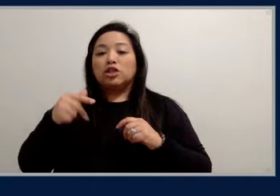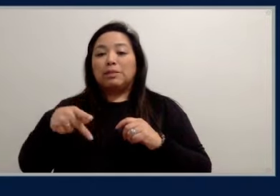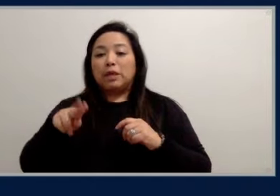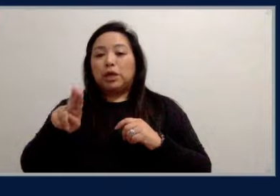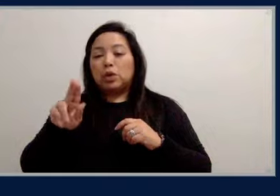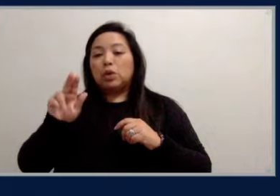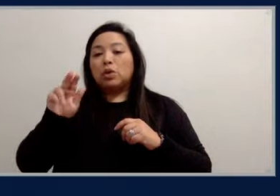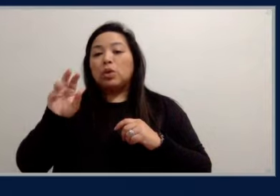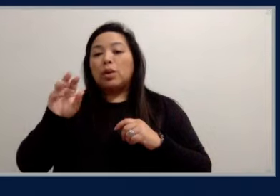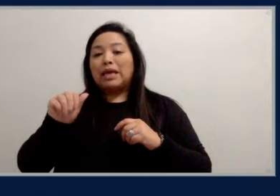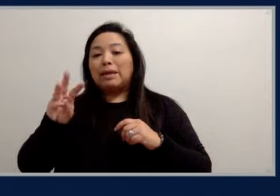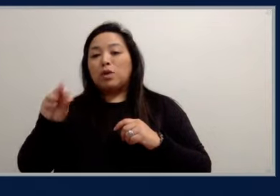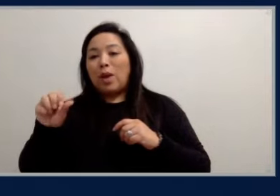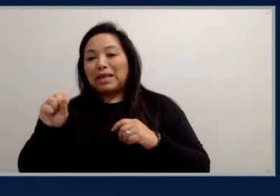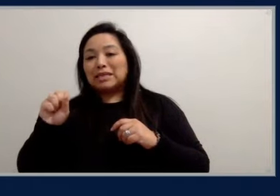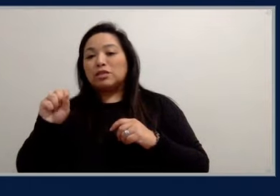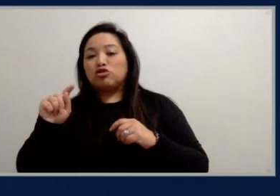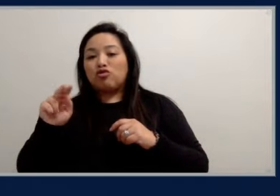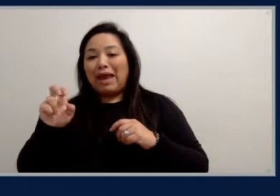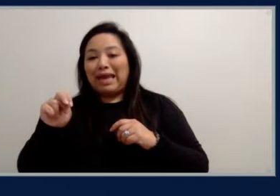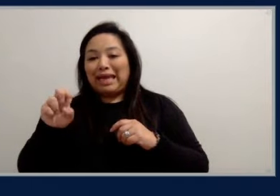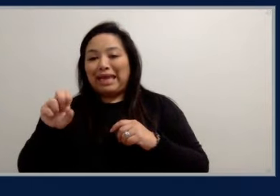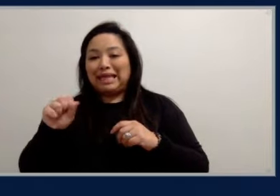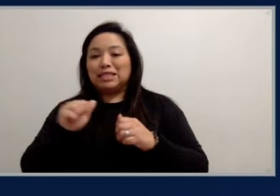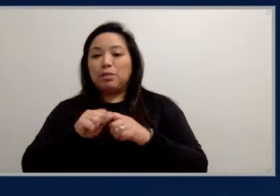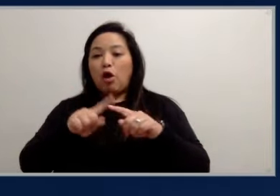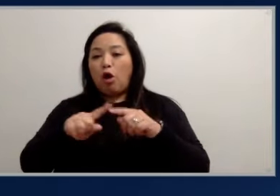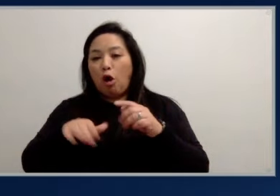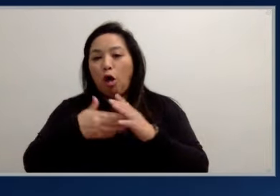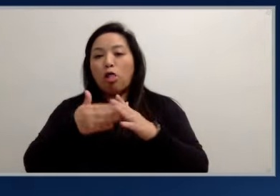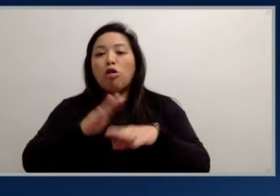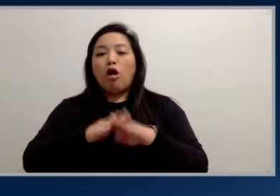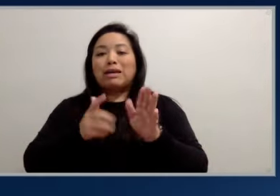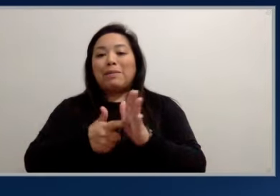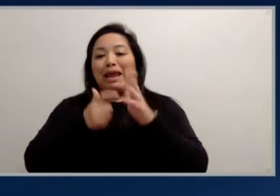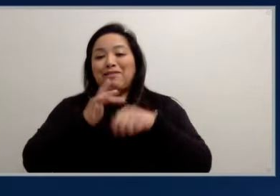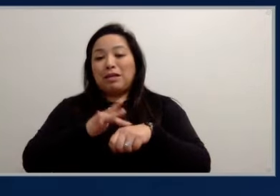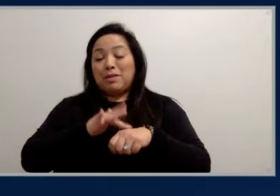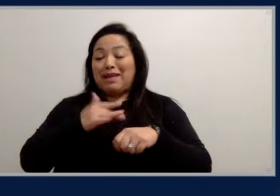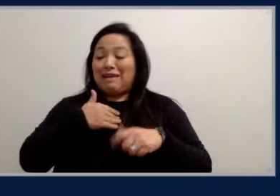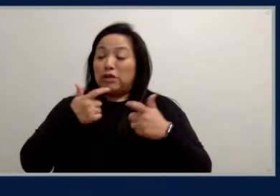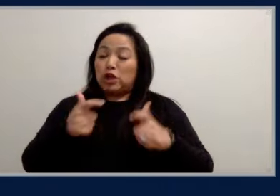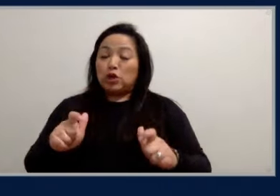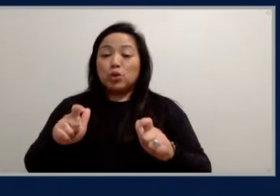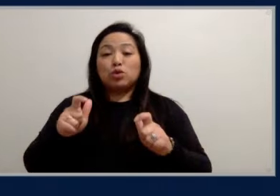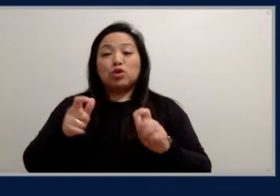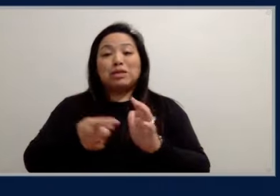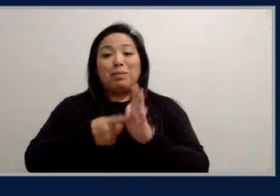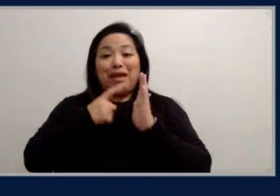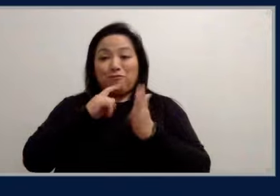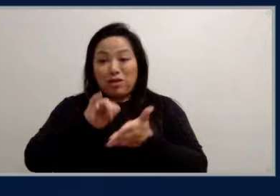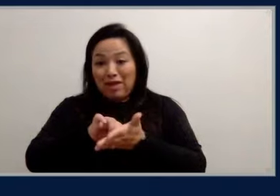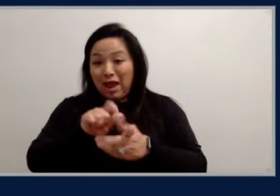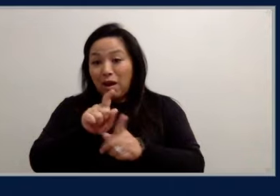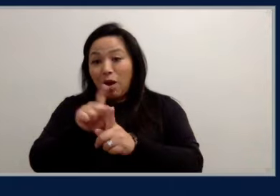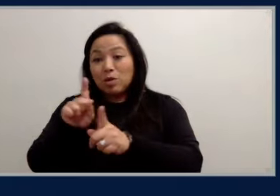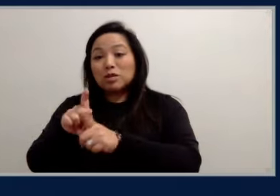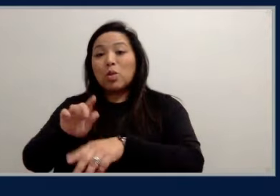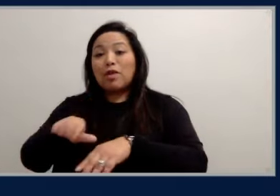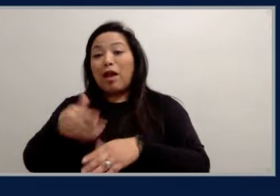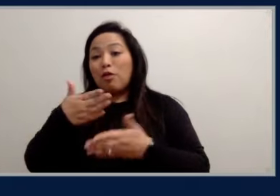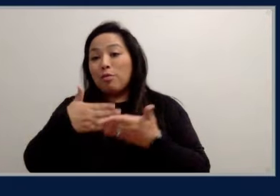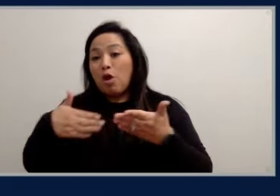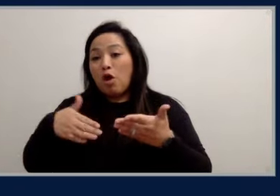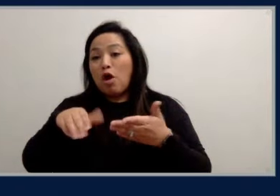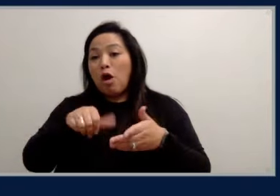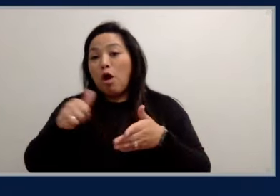on-demand availability, can be scarce because there's huge demand for these instances. On the other side, another way to get